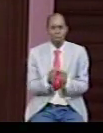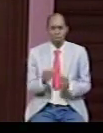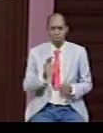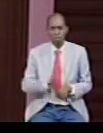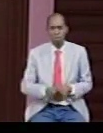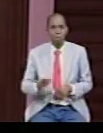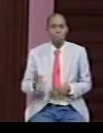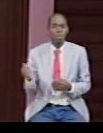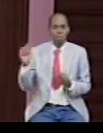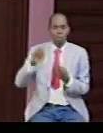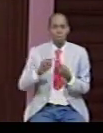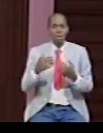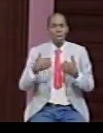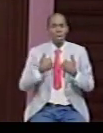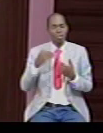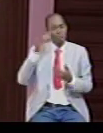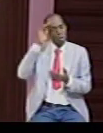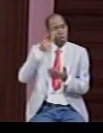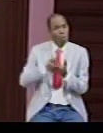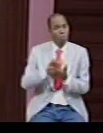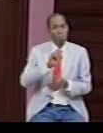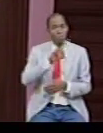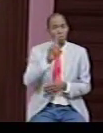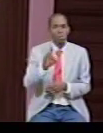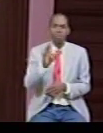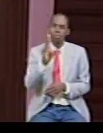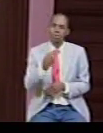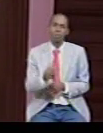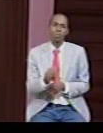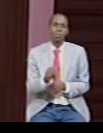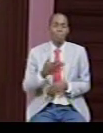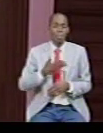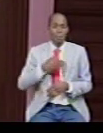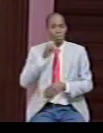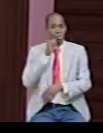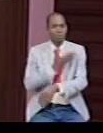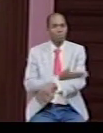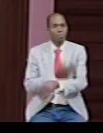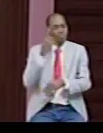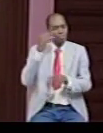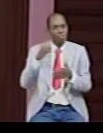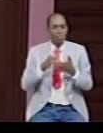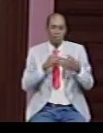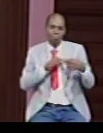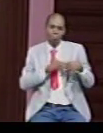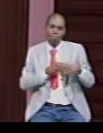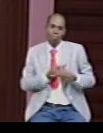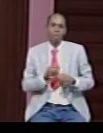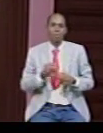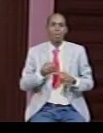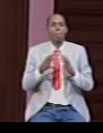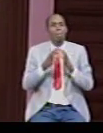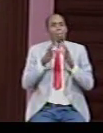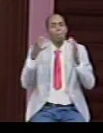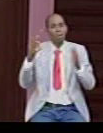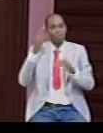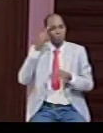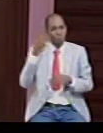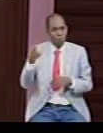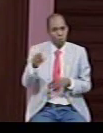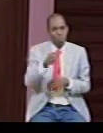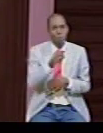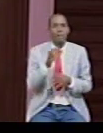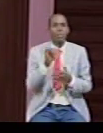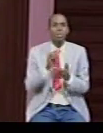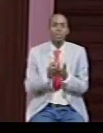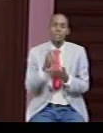having husbands? Nay, my daughters, for it grieved me much for your sakes that the hand